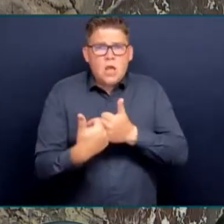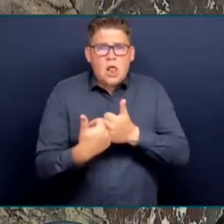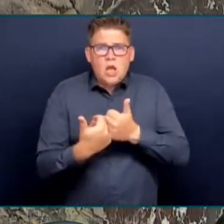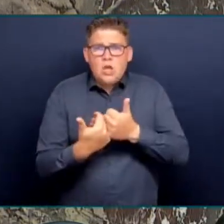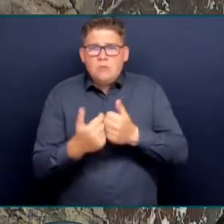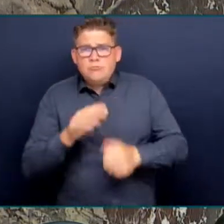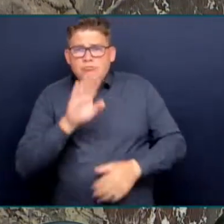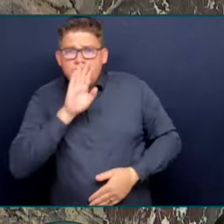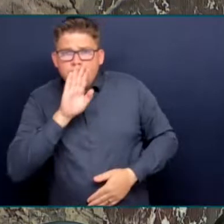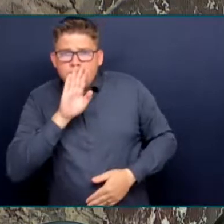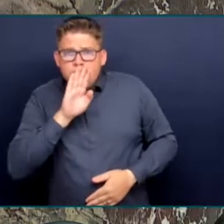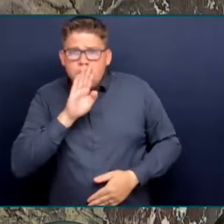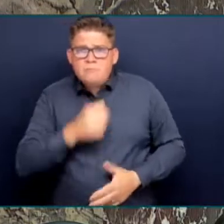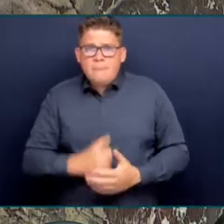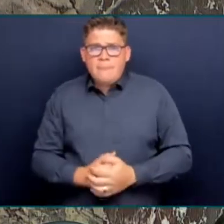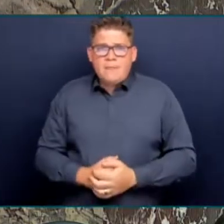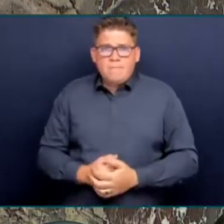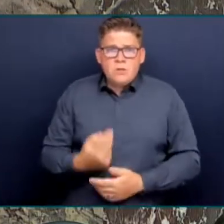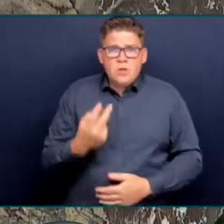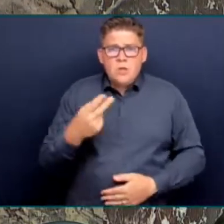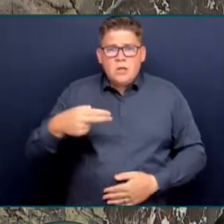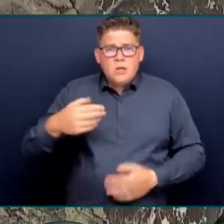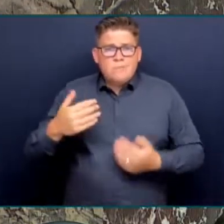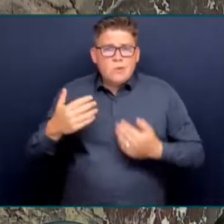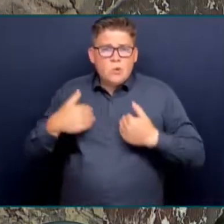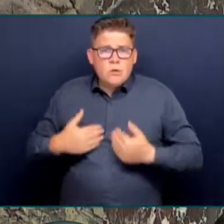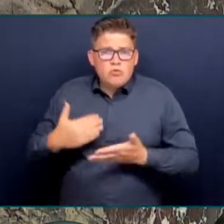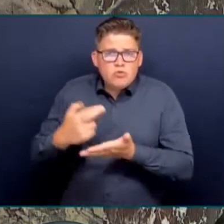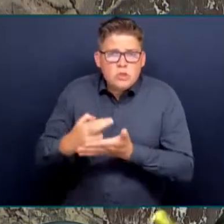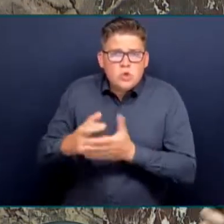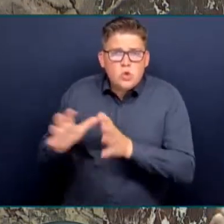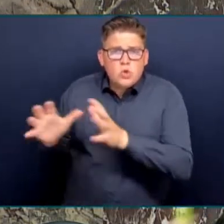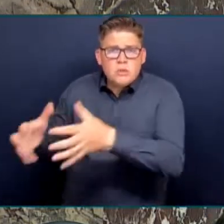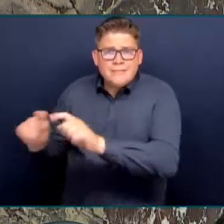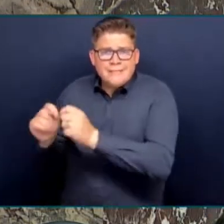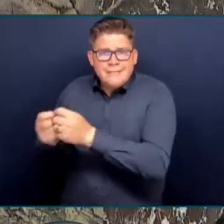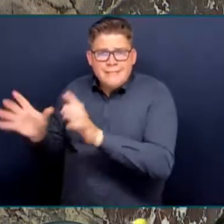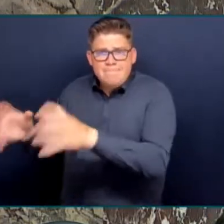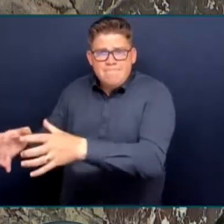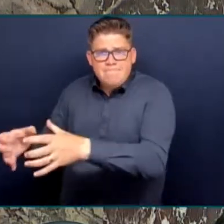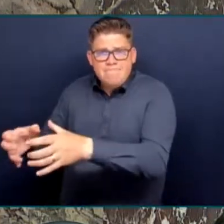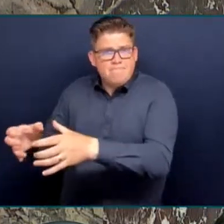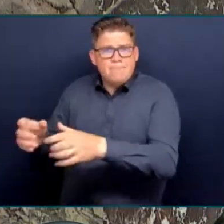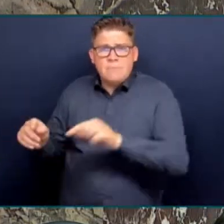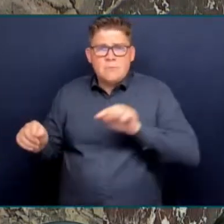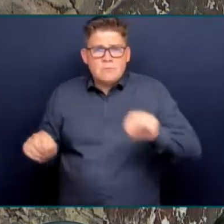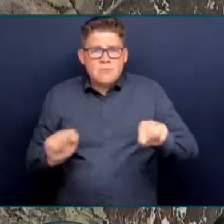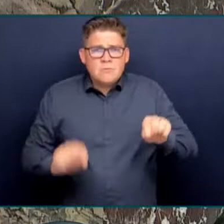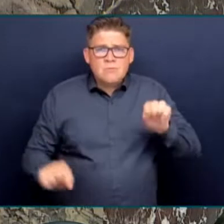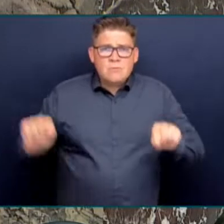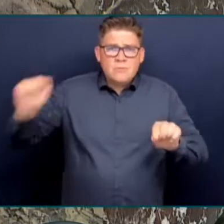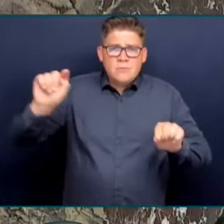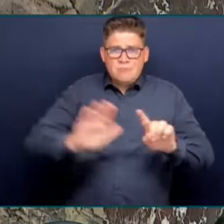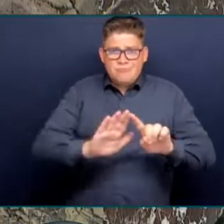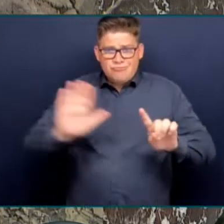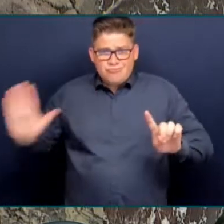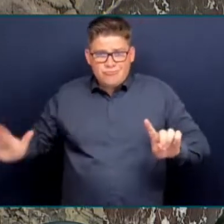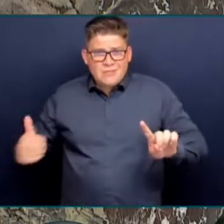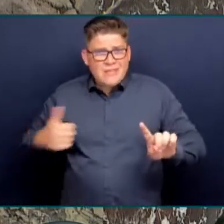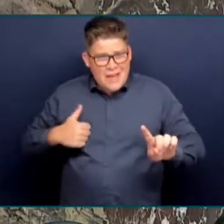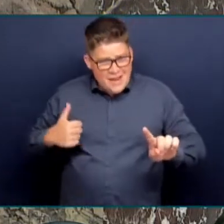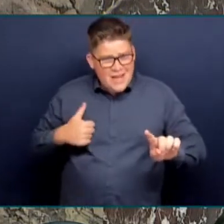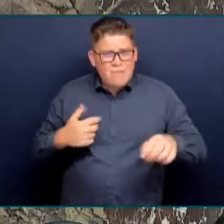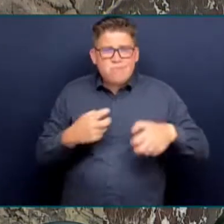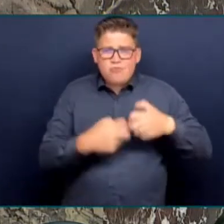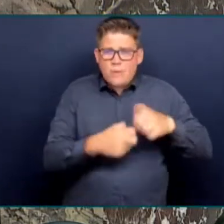this morning, are absolutely the same in Alberta, the same in Saskatchewan, the same in Ontario, the same in Quebec. And that's why